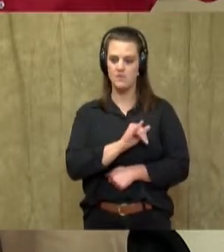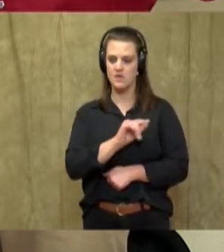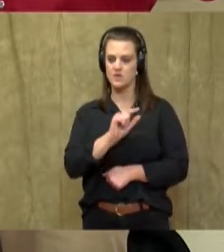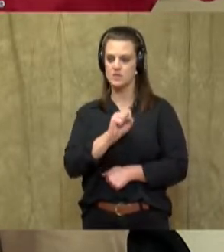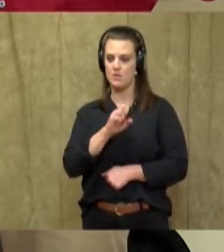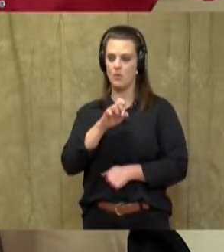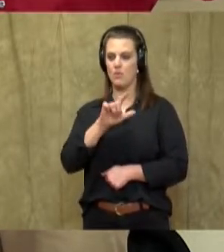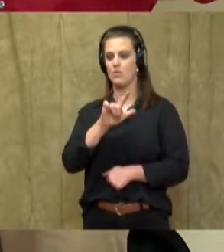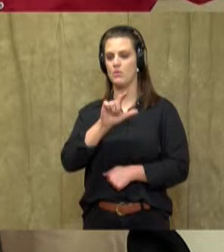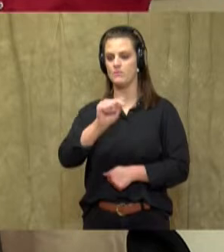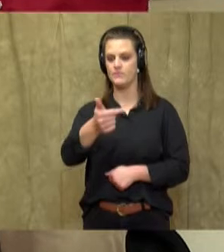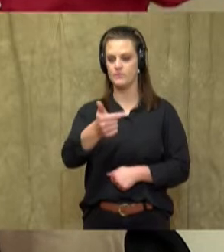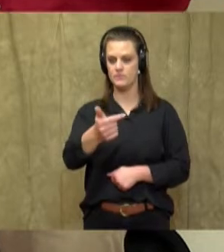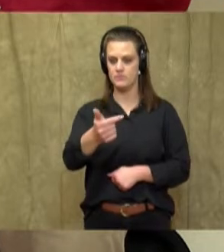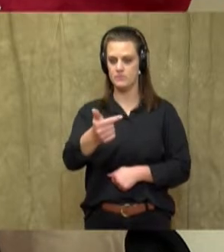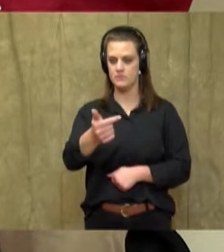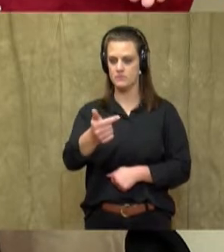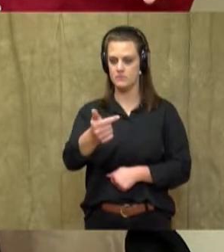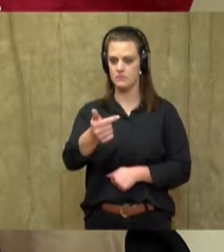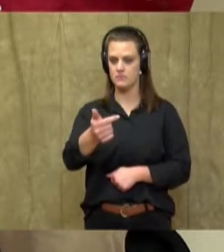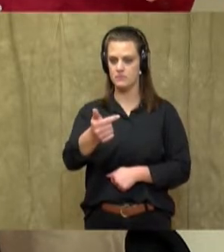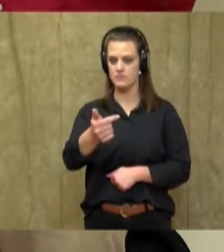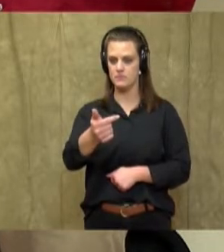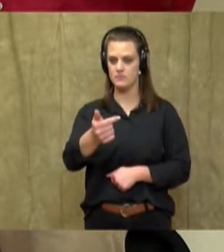Me, me, so.